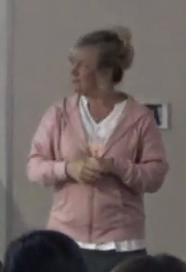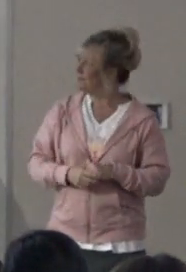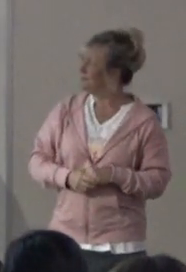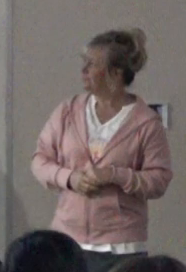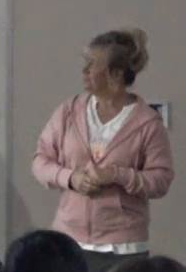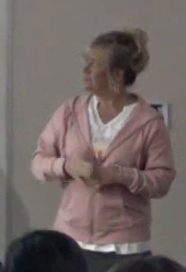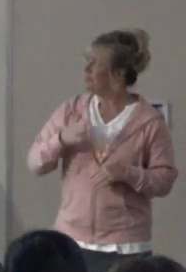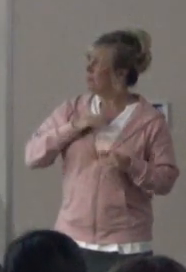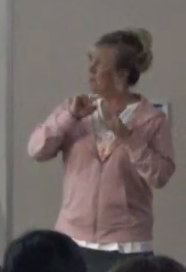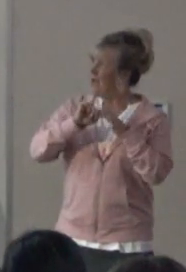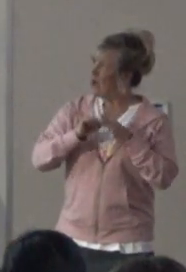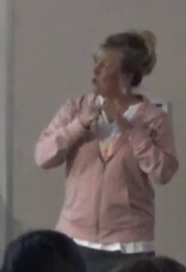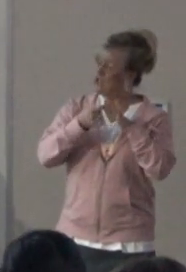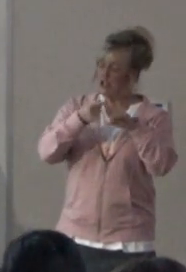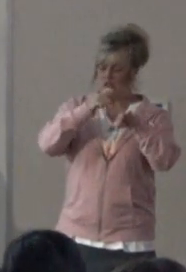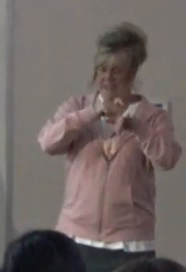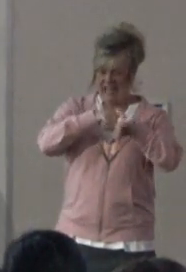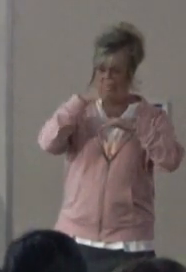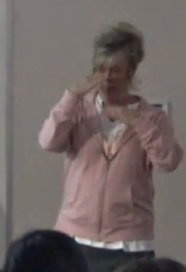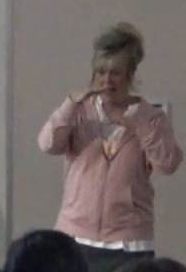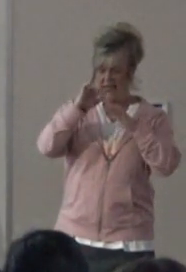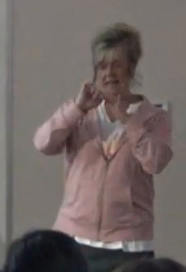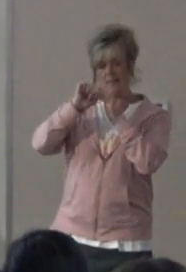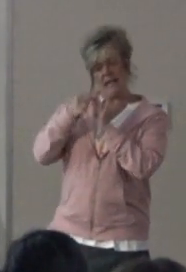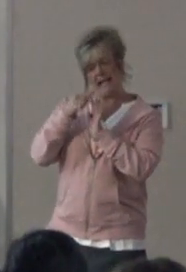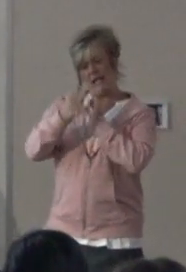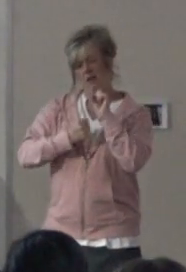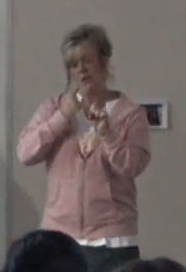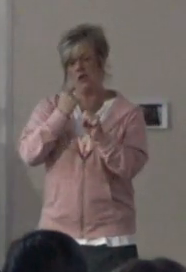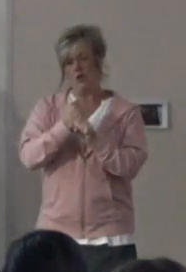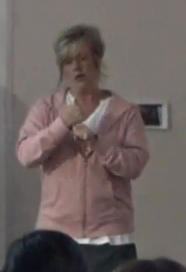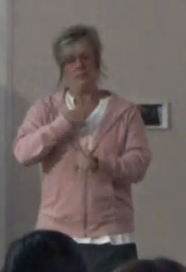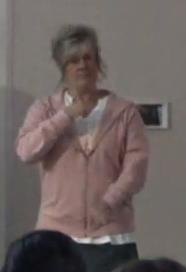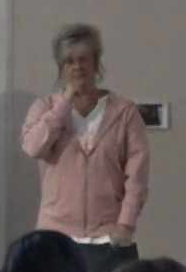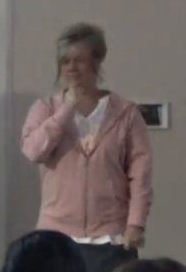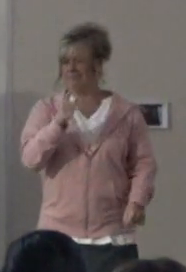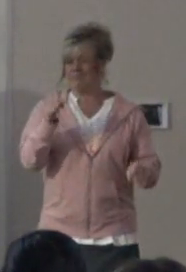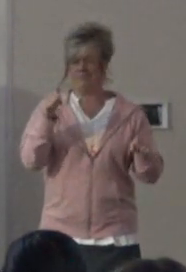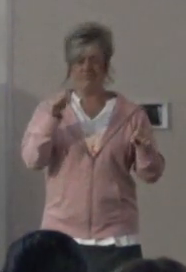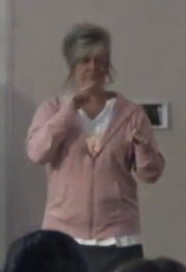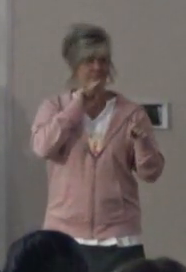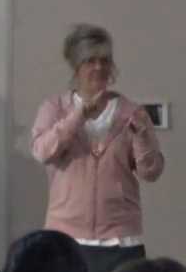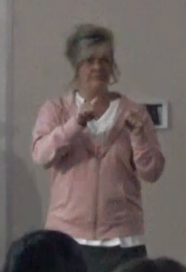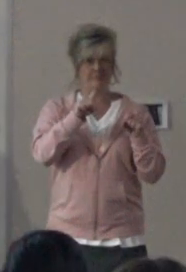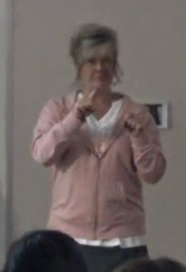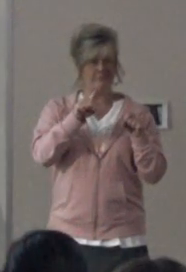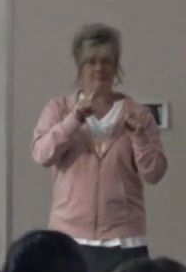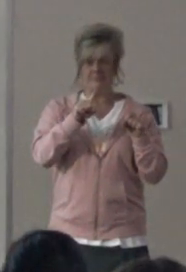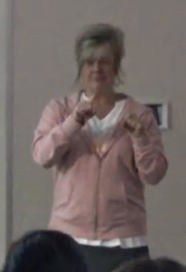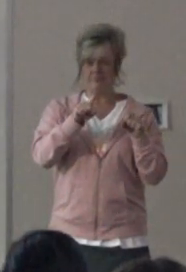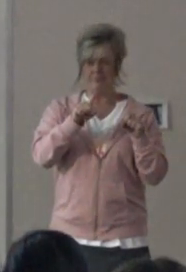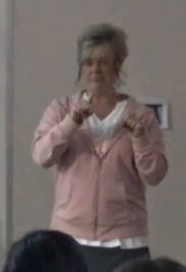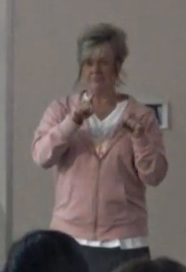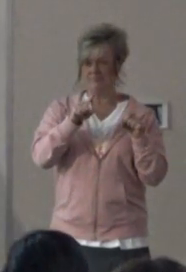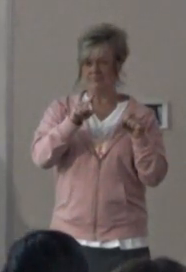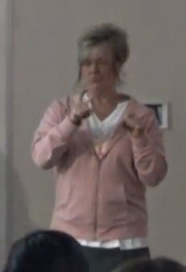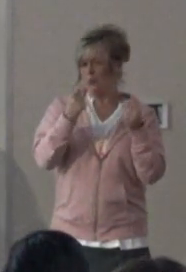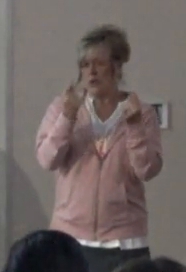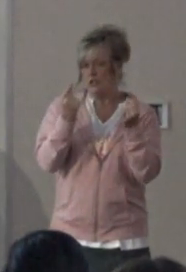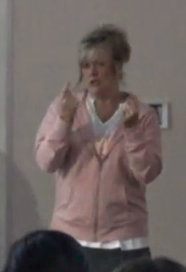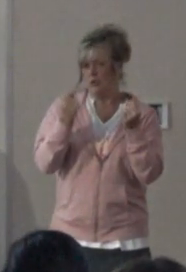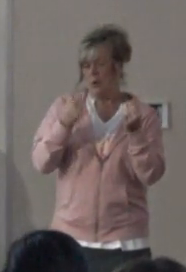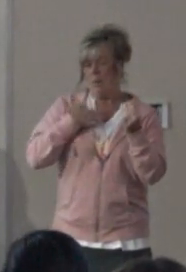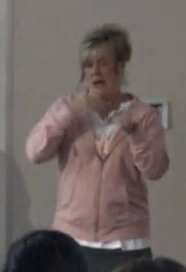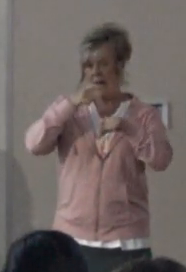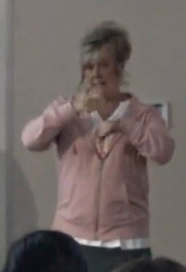So my original timeline, at the beginning of the year, I wasn't totally sure what I was supposed to be doing. So my